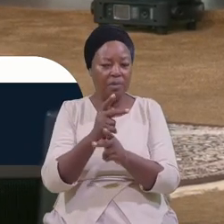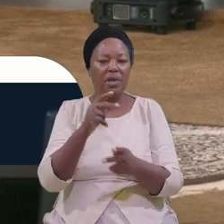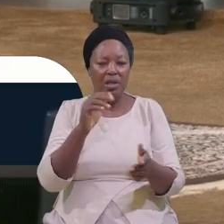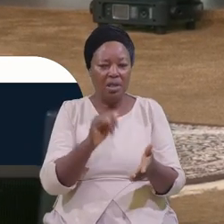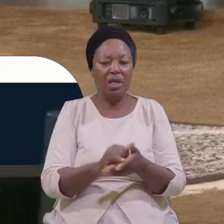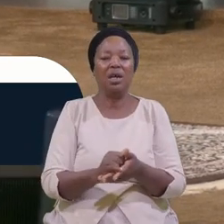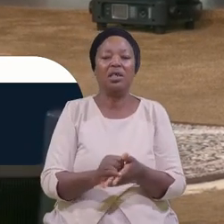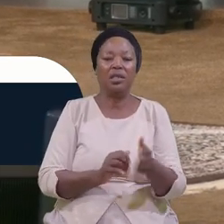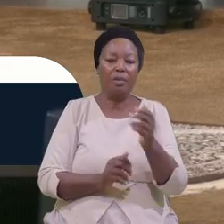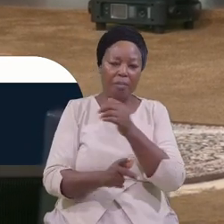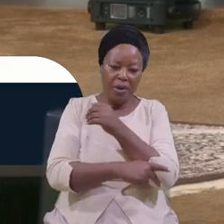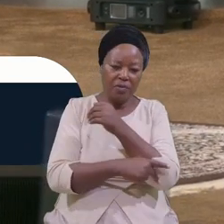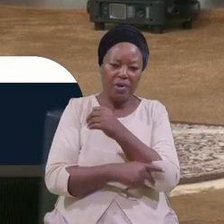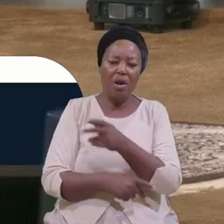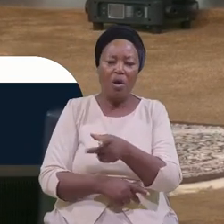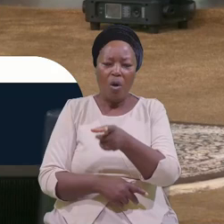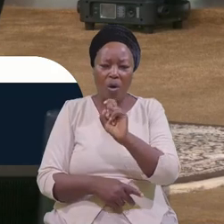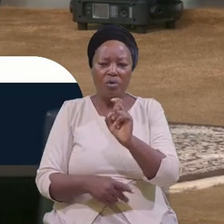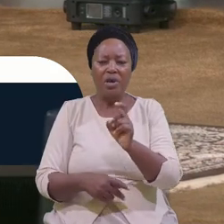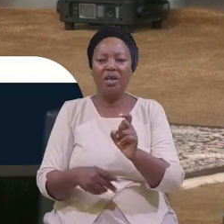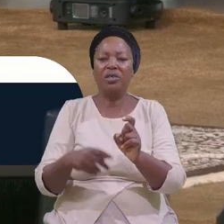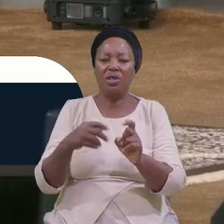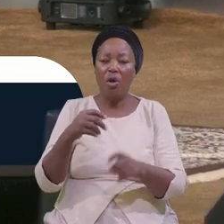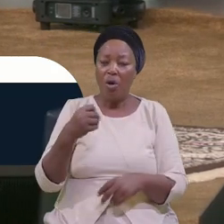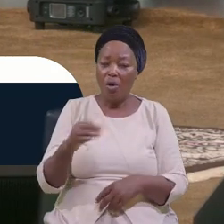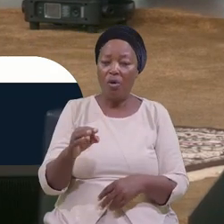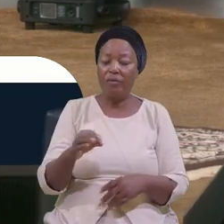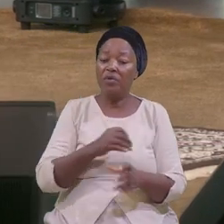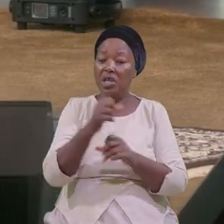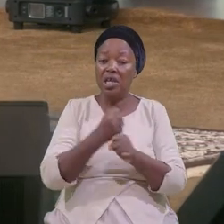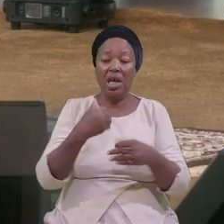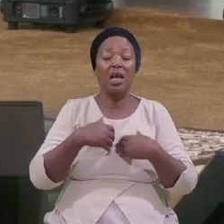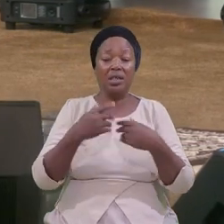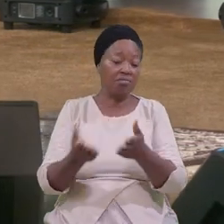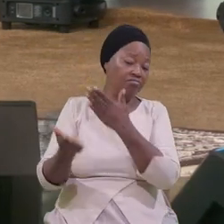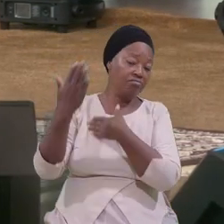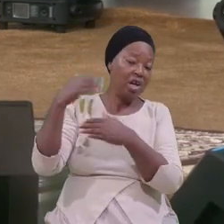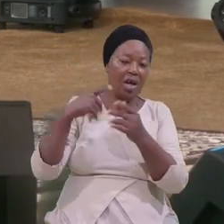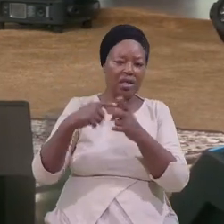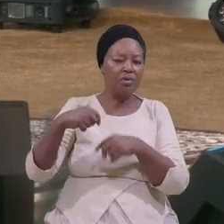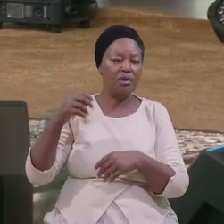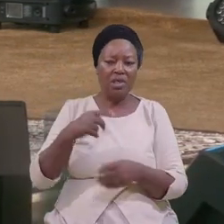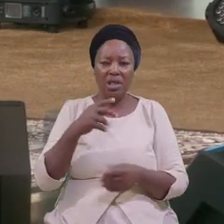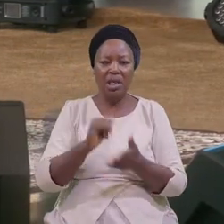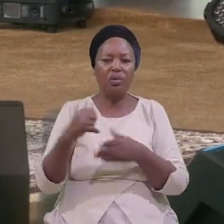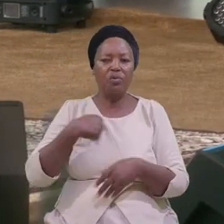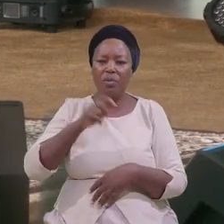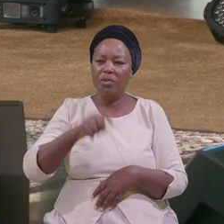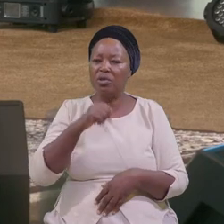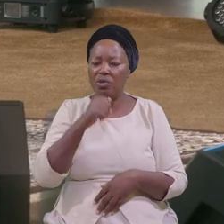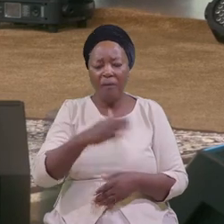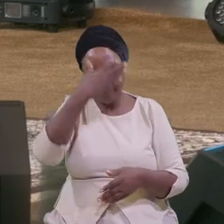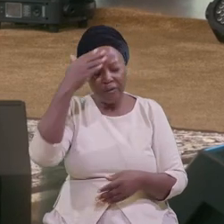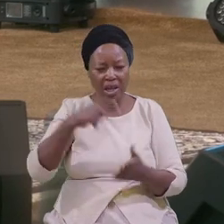of years have passed, and the king now told them, we must not forget this, how we came